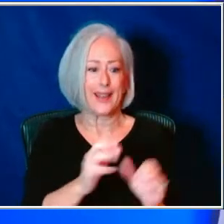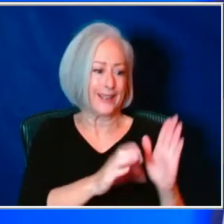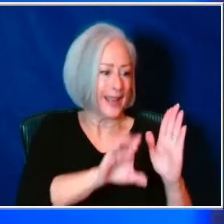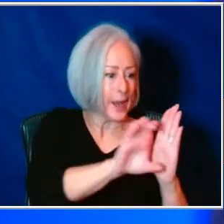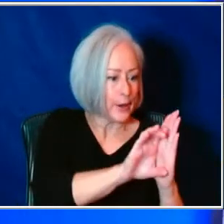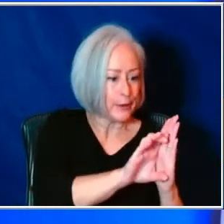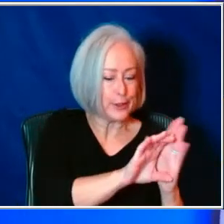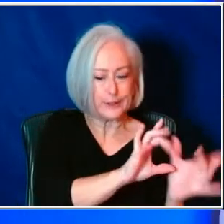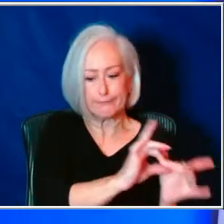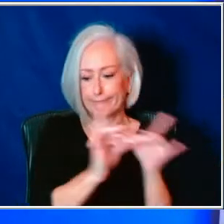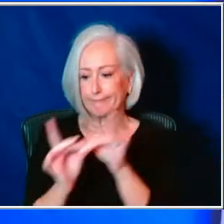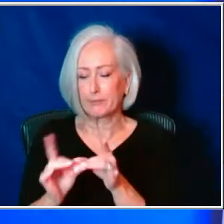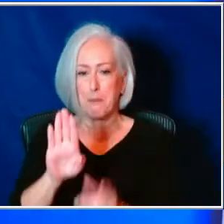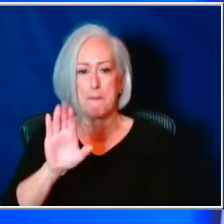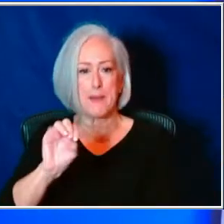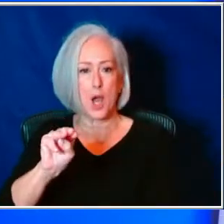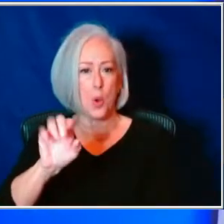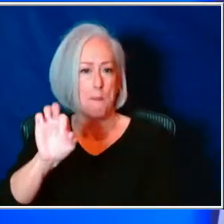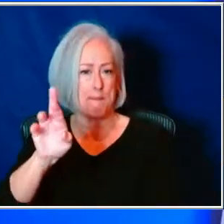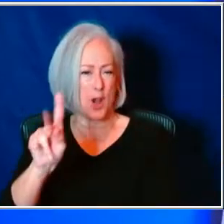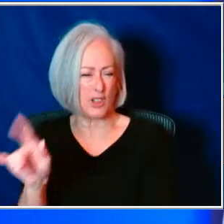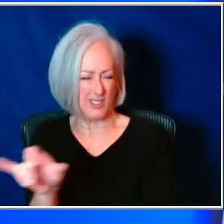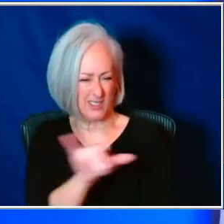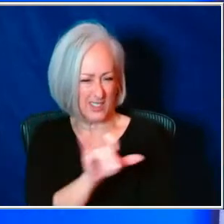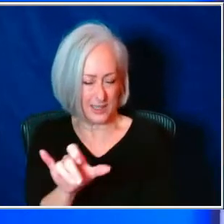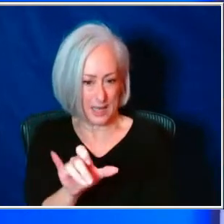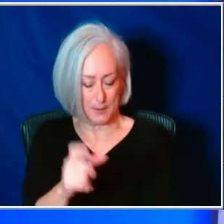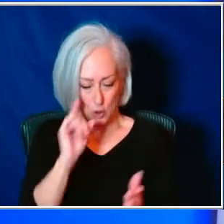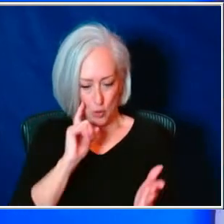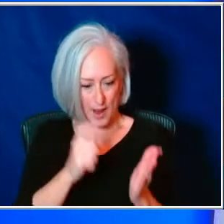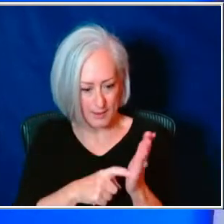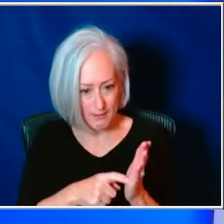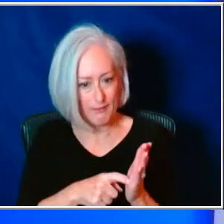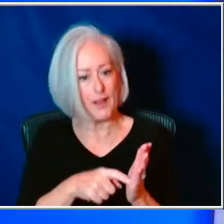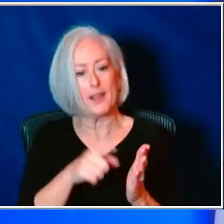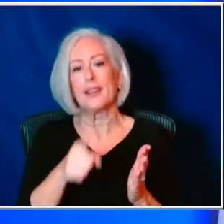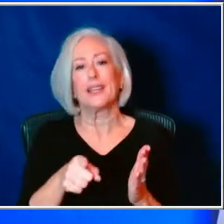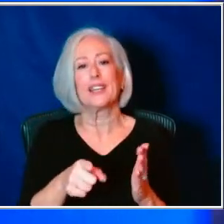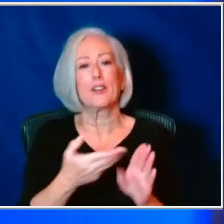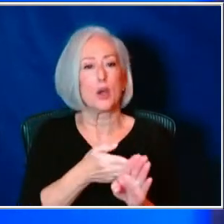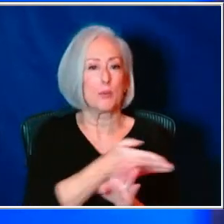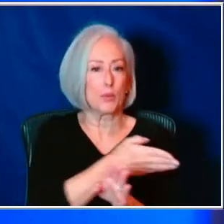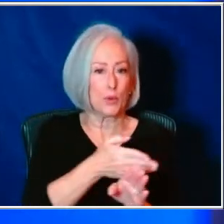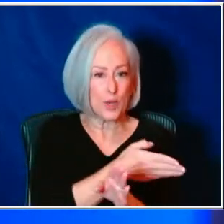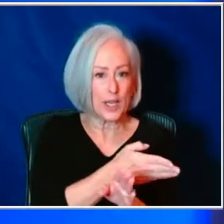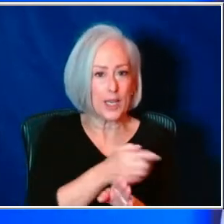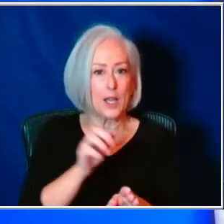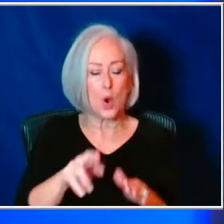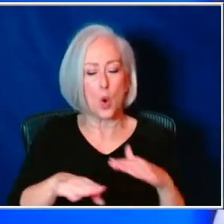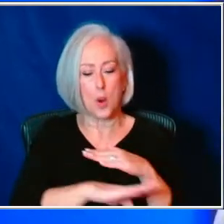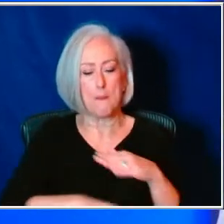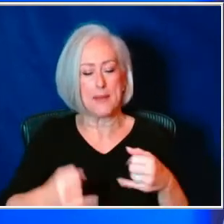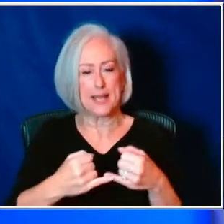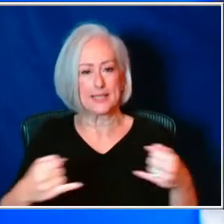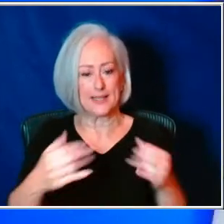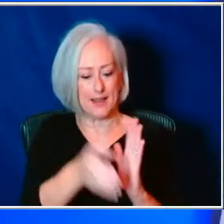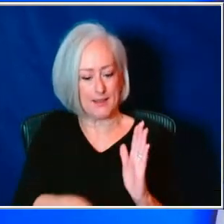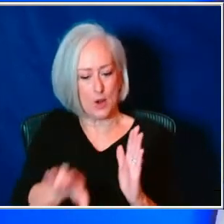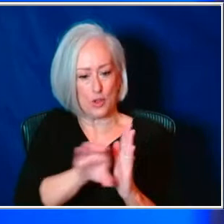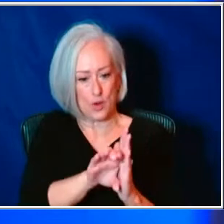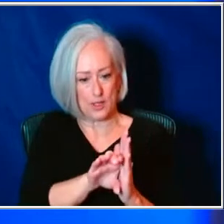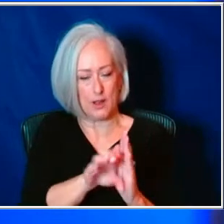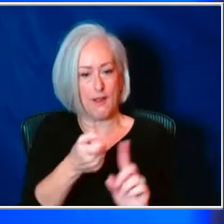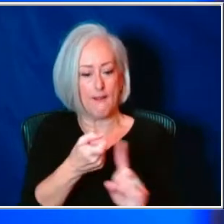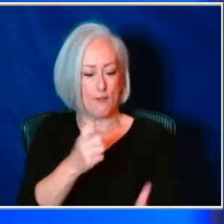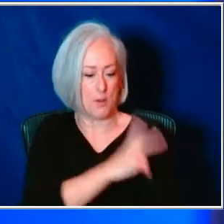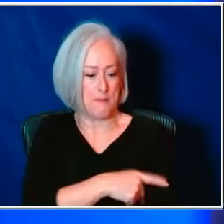to identify if there's or what we call baseline characteristics of patients that may predict that